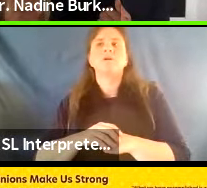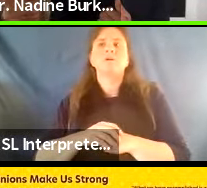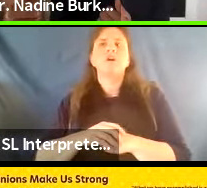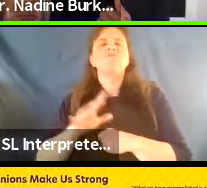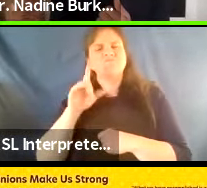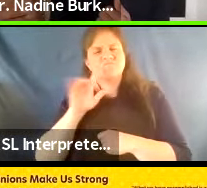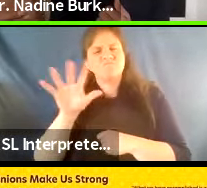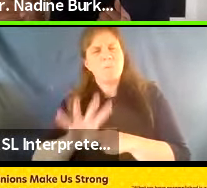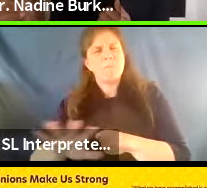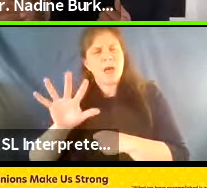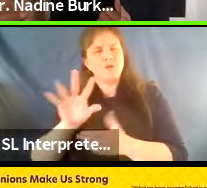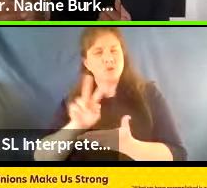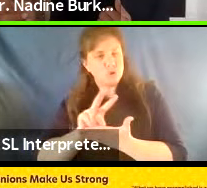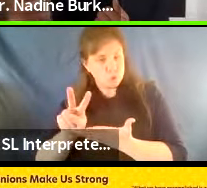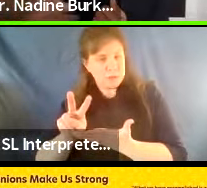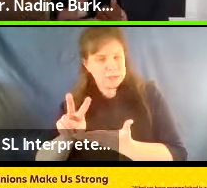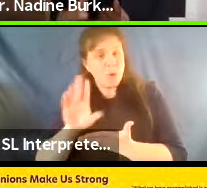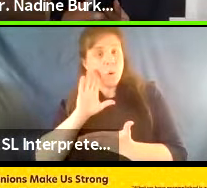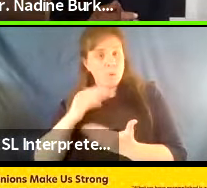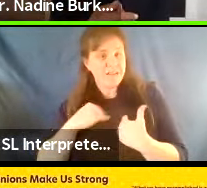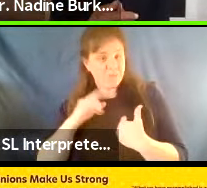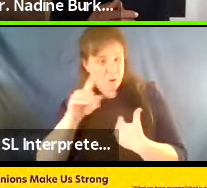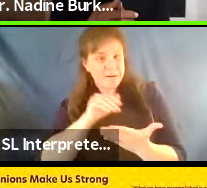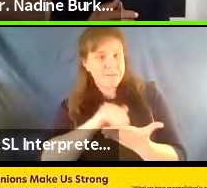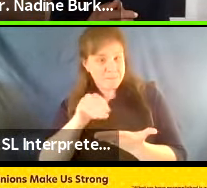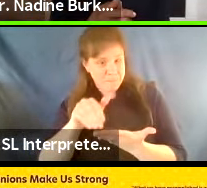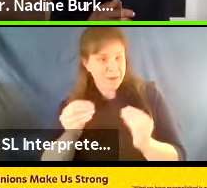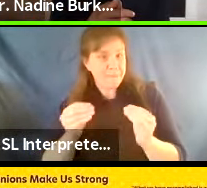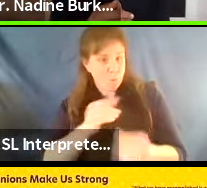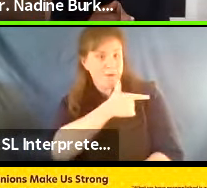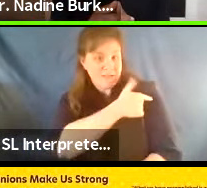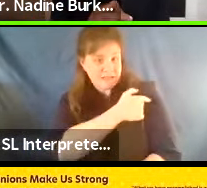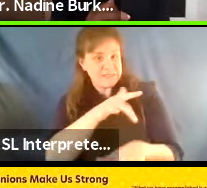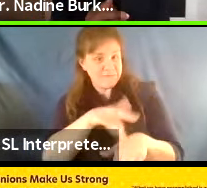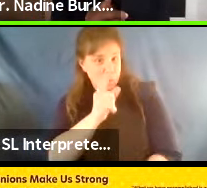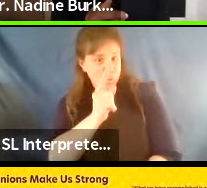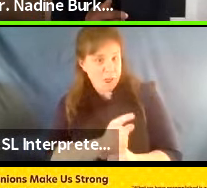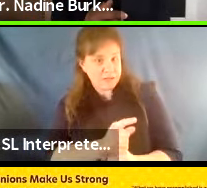we'll be getting a million doses. Is that correct, Dr. Pan?